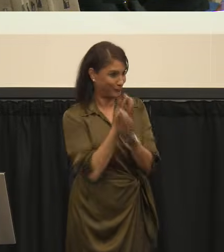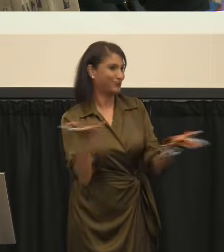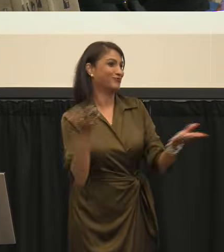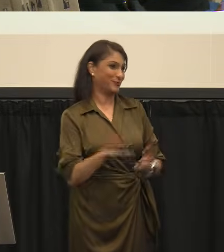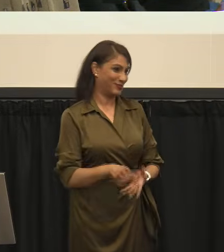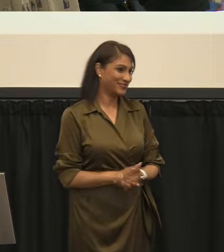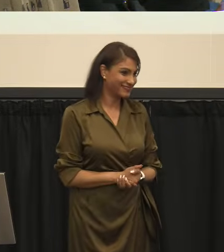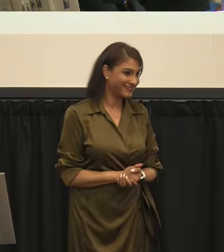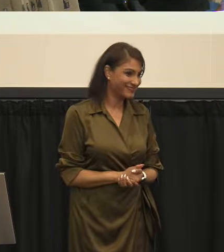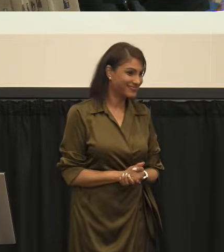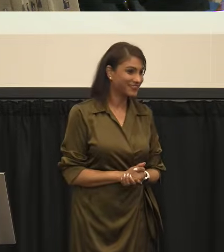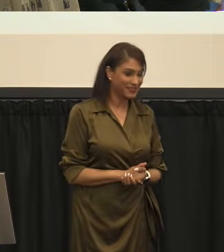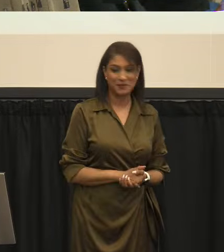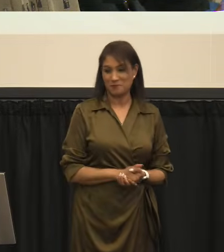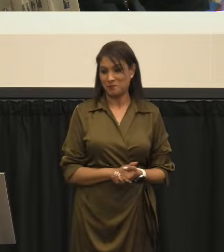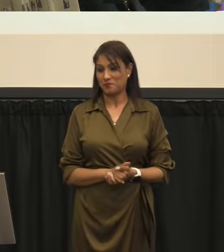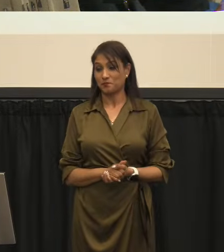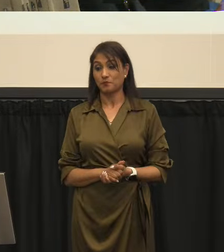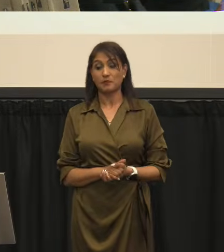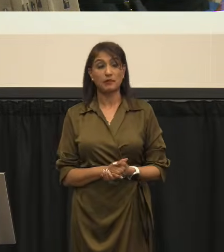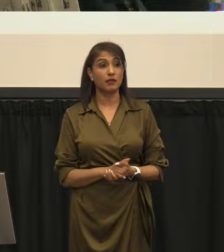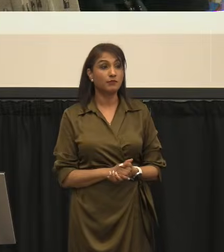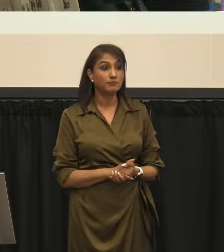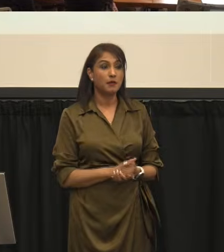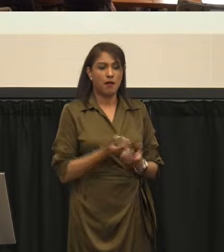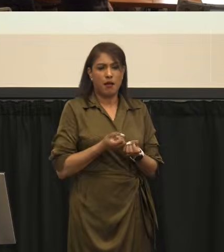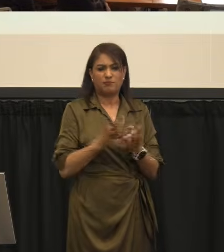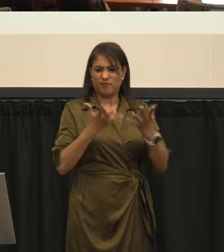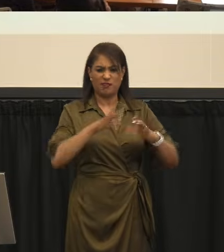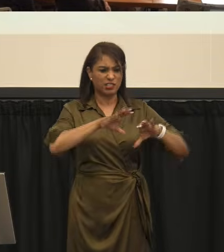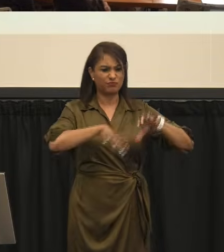ownership to be taken by the communities.